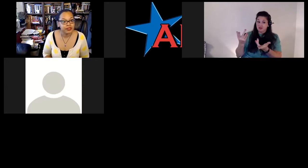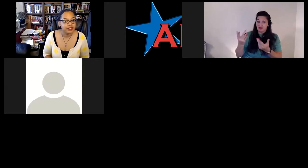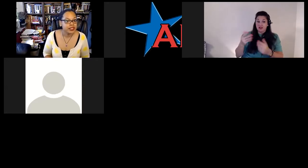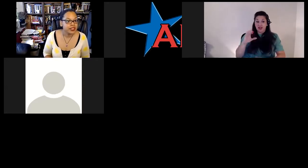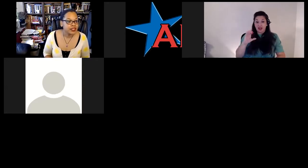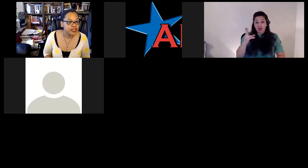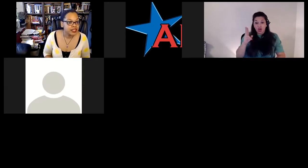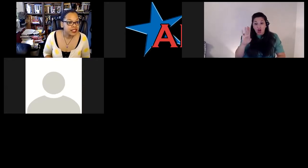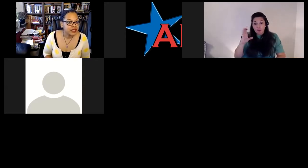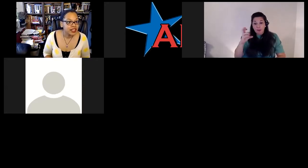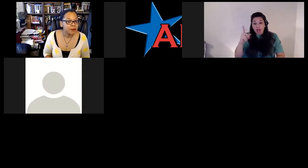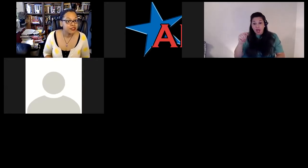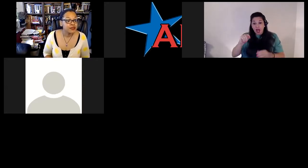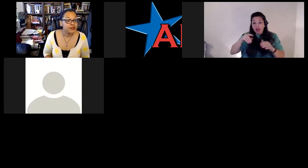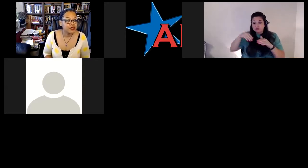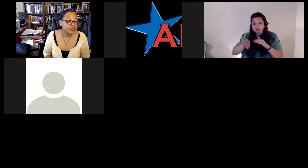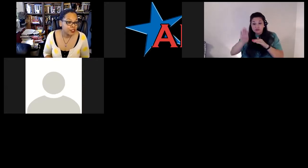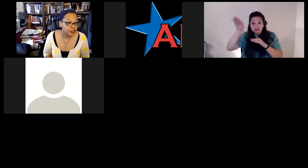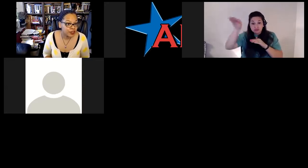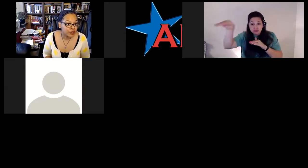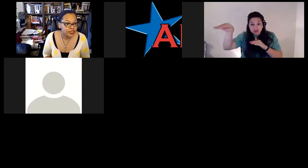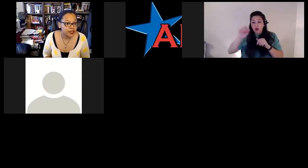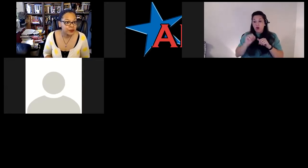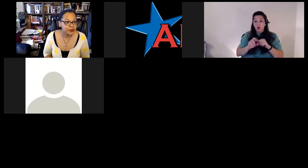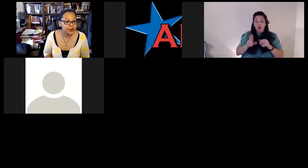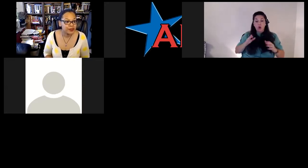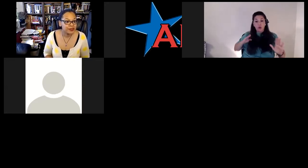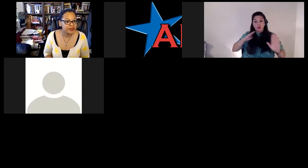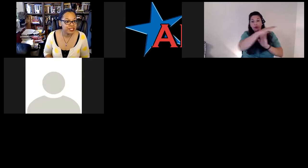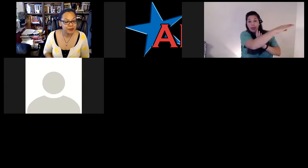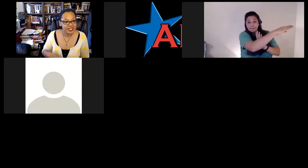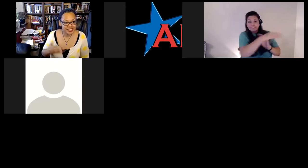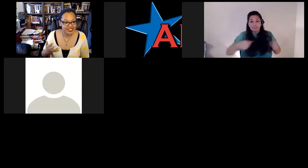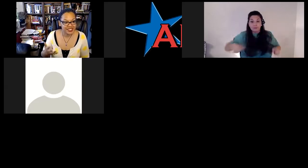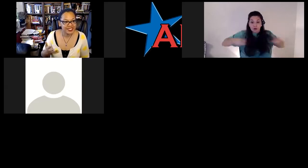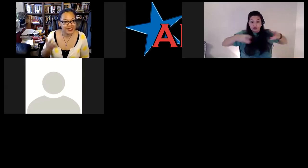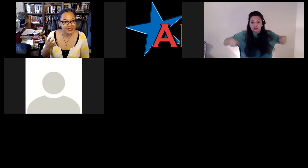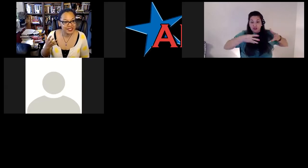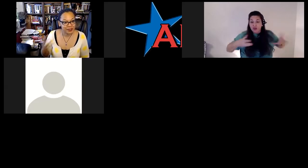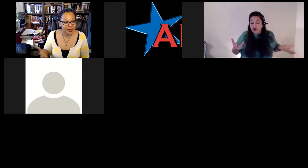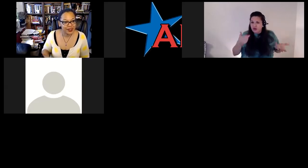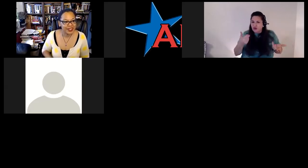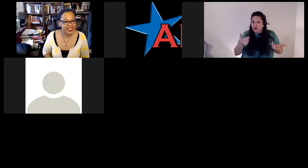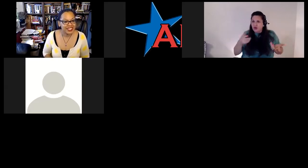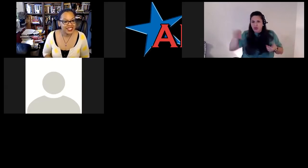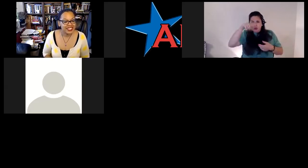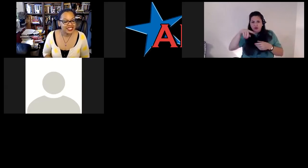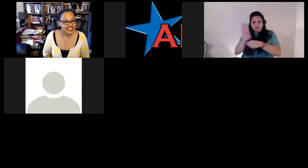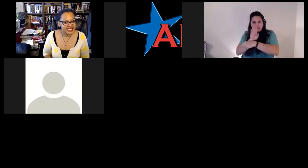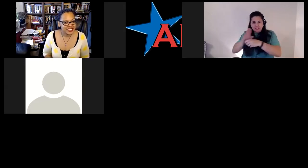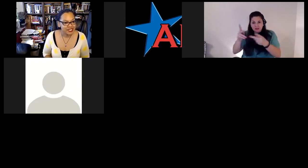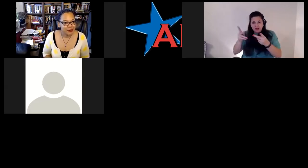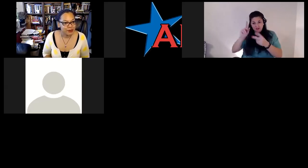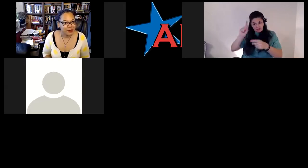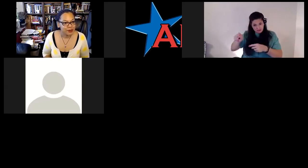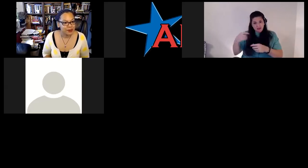ramps and things like that. But there are also, you know, just because it's the law doesn't